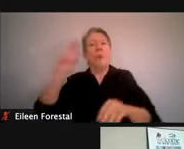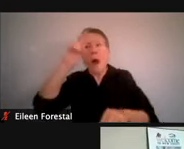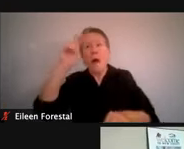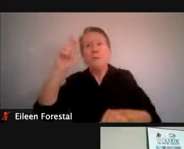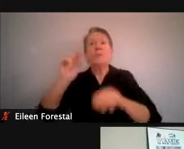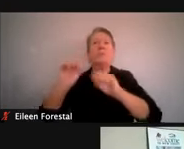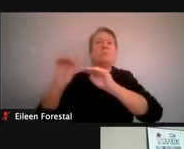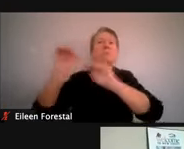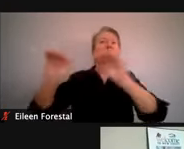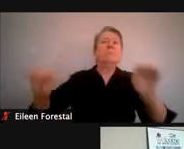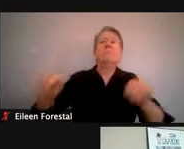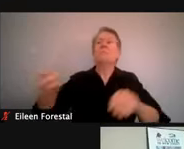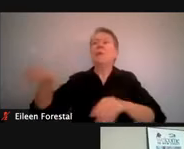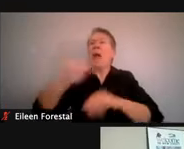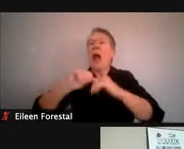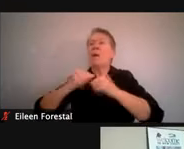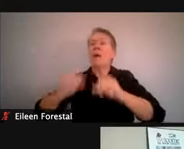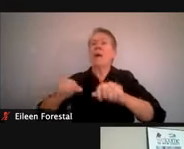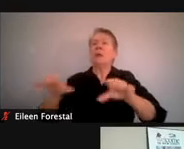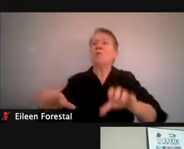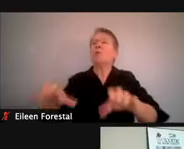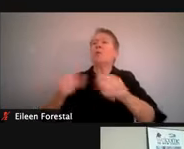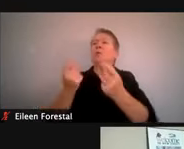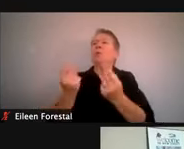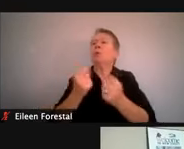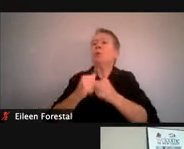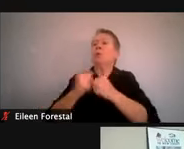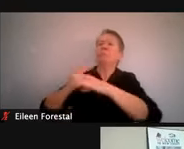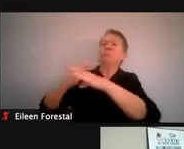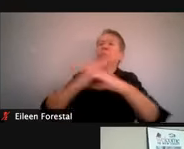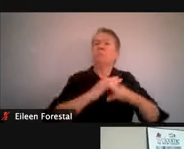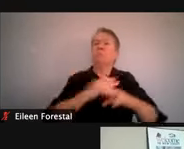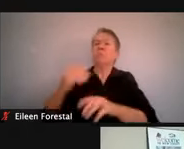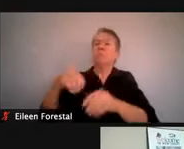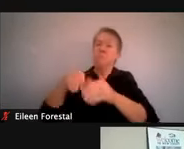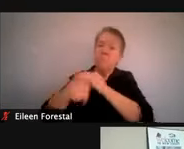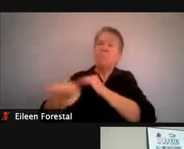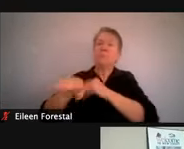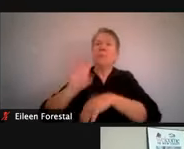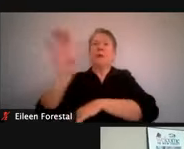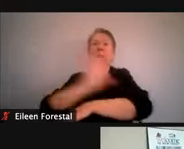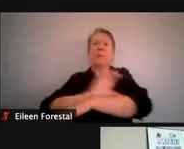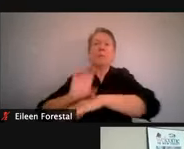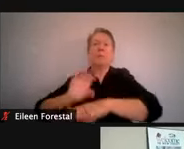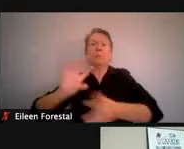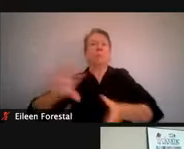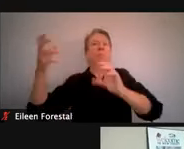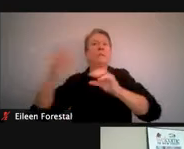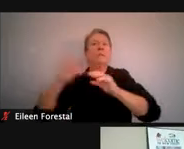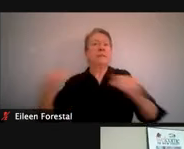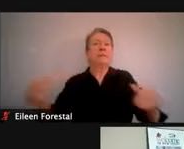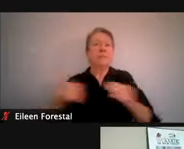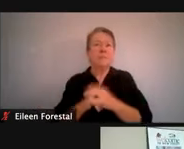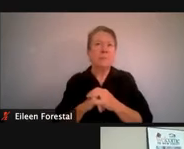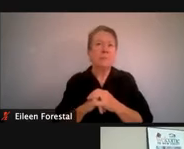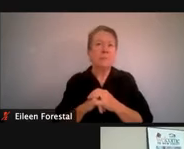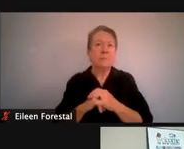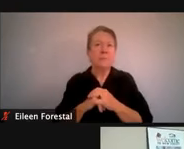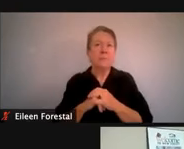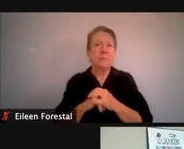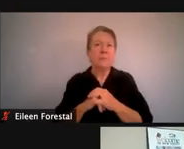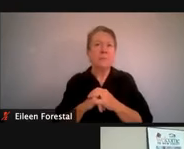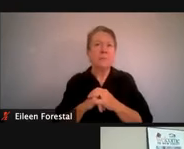to report if, God forbid, something like that were to happen in New Jersey. Well said. And I'm getting a secure briefing, in fact, on